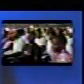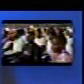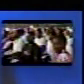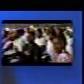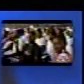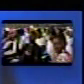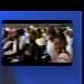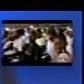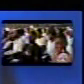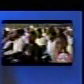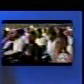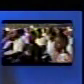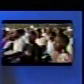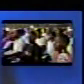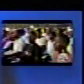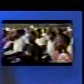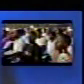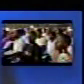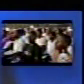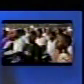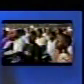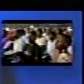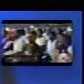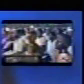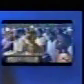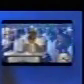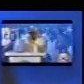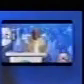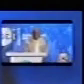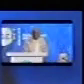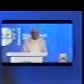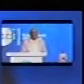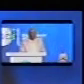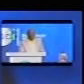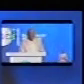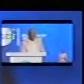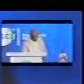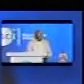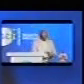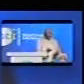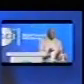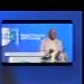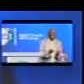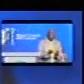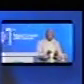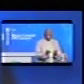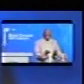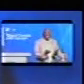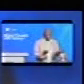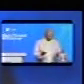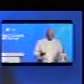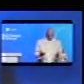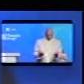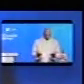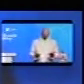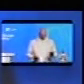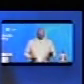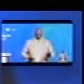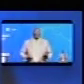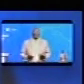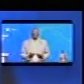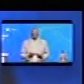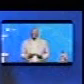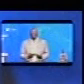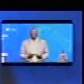soul, our heart. It can reverse. Look at verse 3 that condition there. Of blindness. In verse 3, reversible